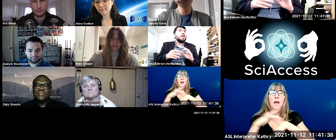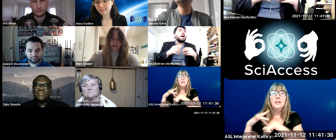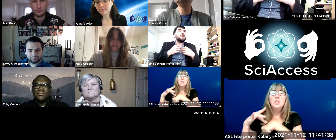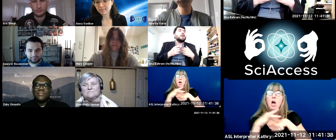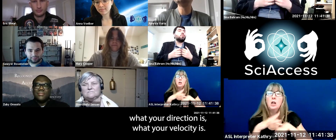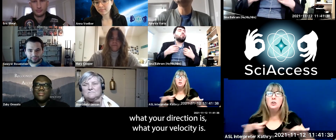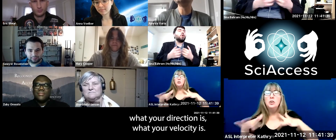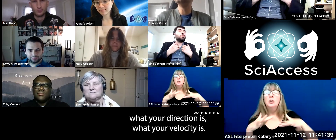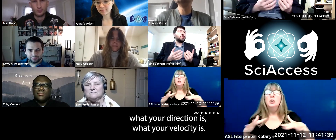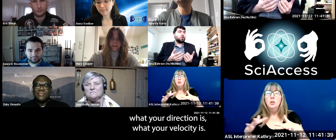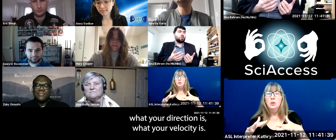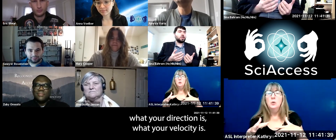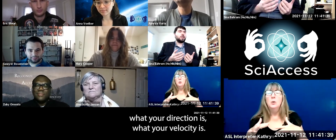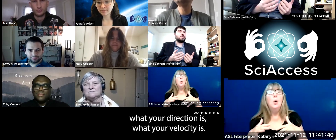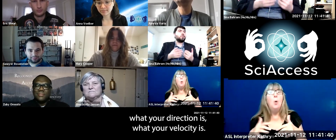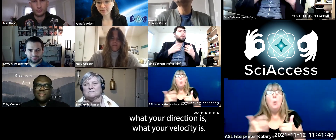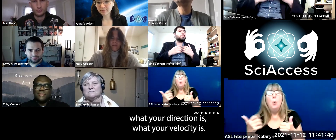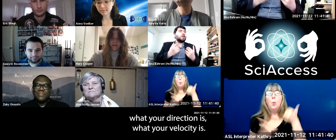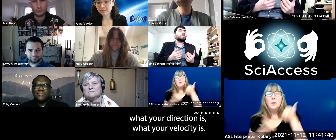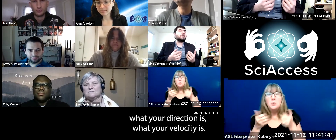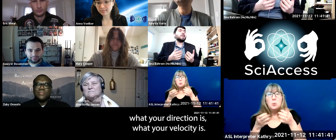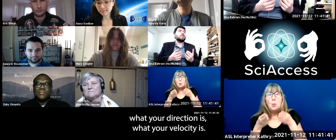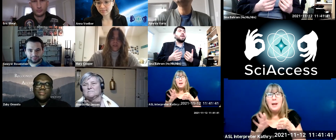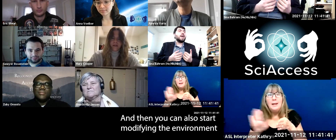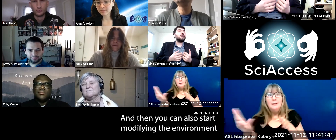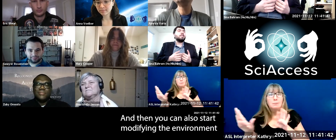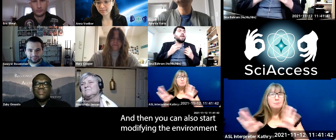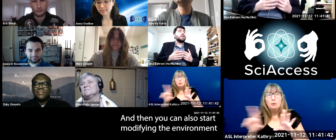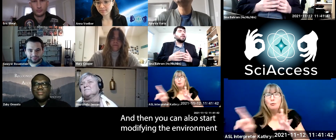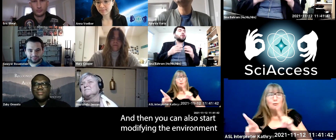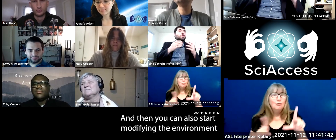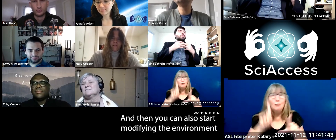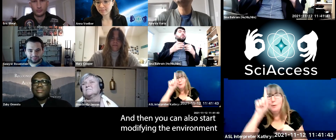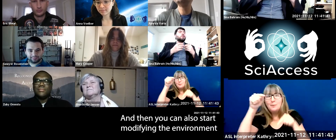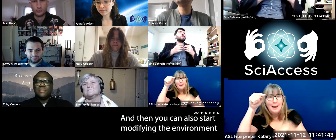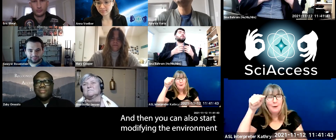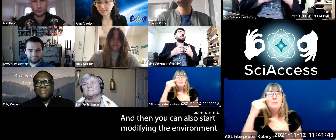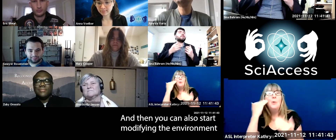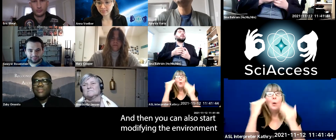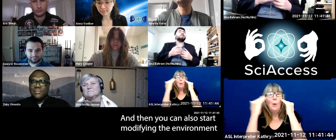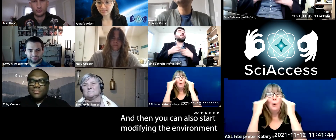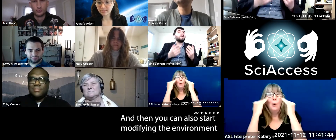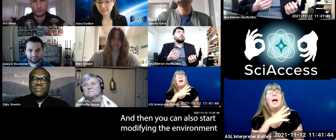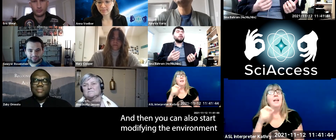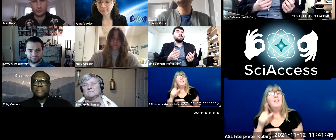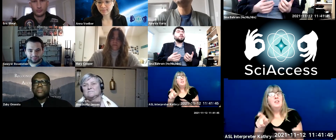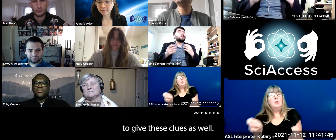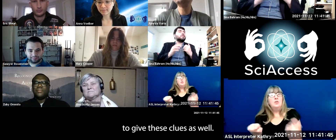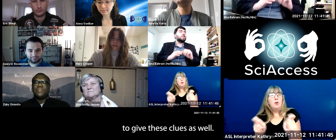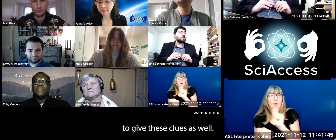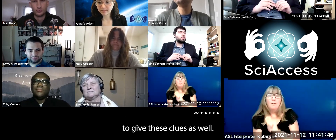actuation, what your direction is, what your velocity is. And then you can also start modifying the environment to